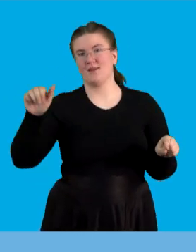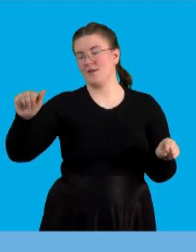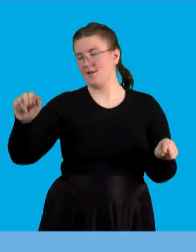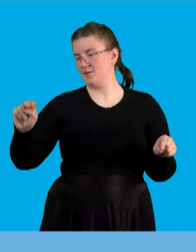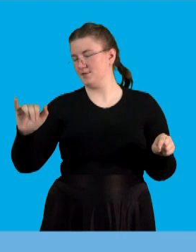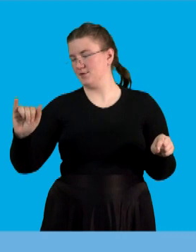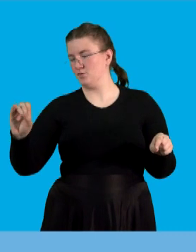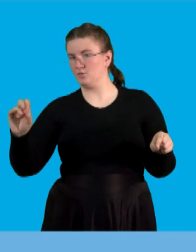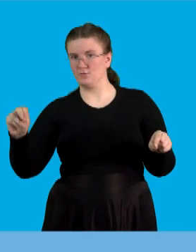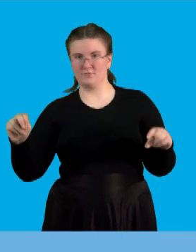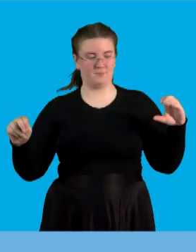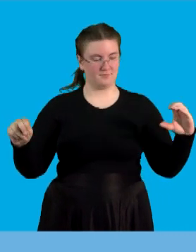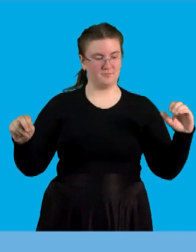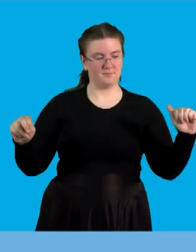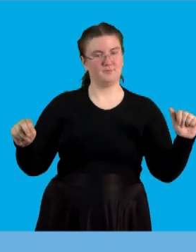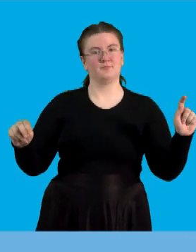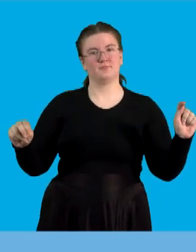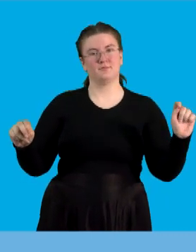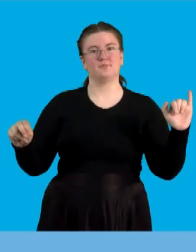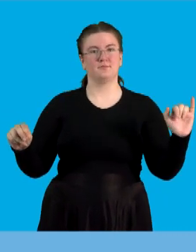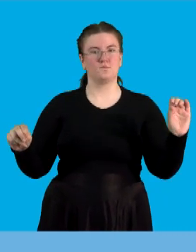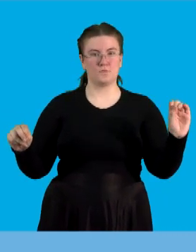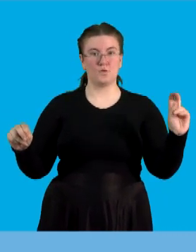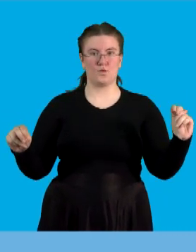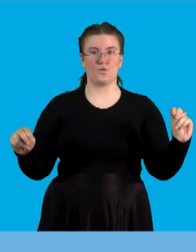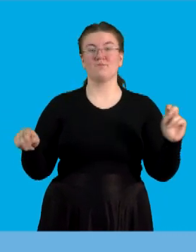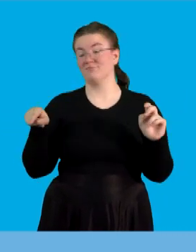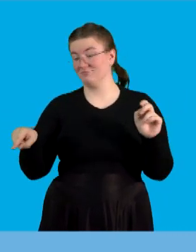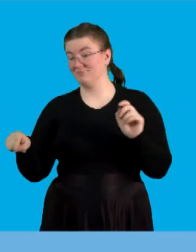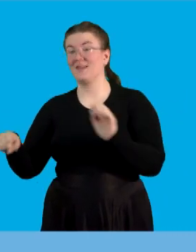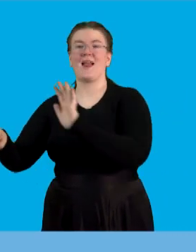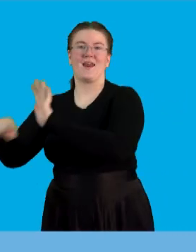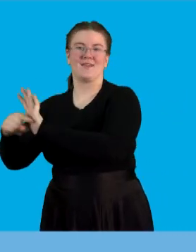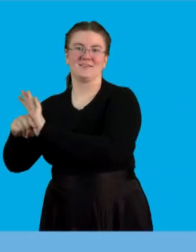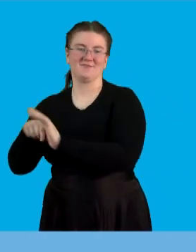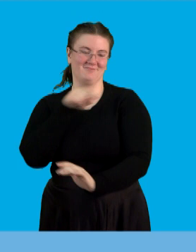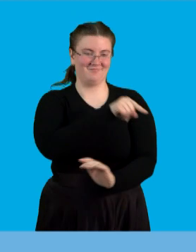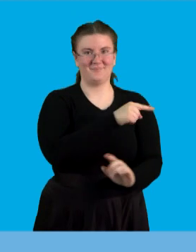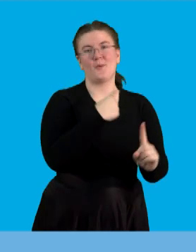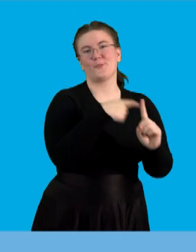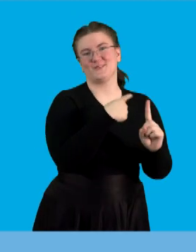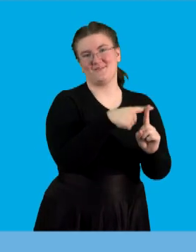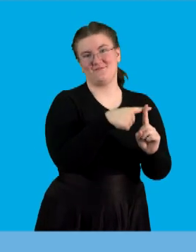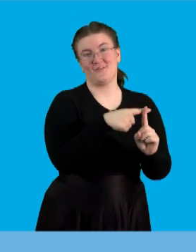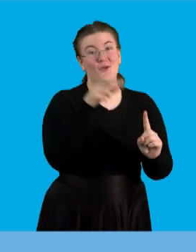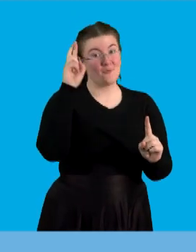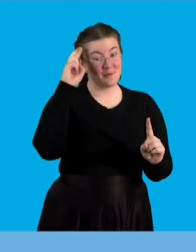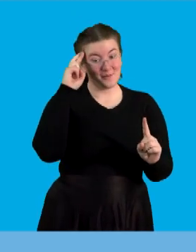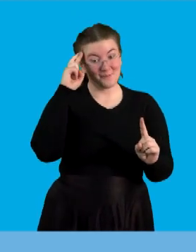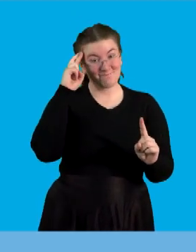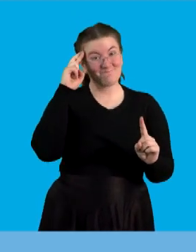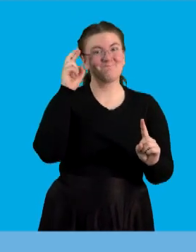ion for a negative charged object, and then a cation for a positive charged object. Remember, cations, those are the ones that transferred